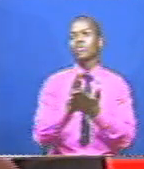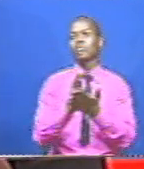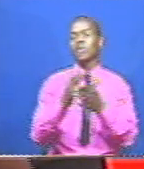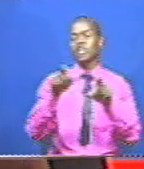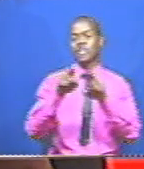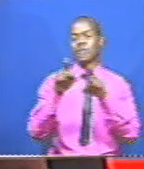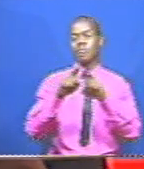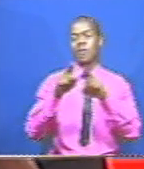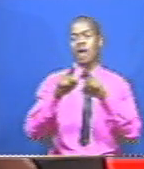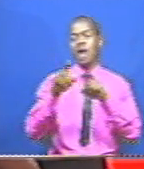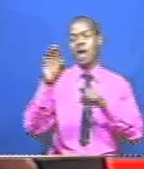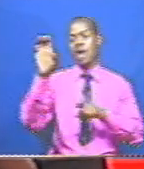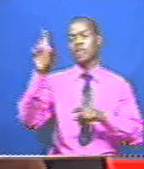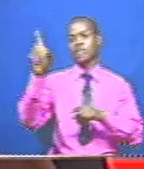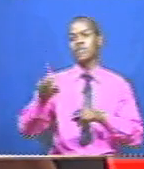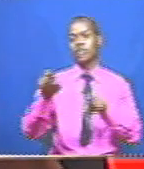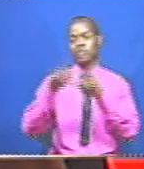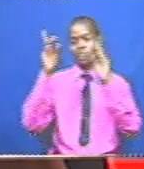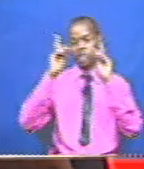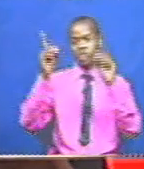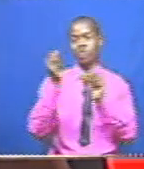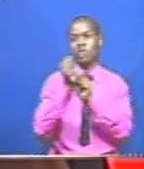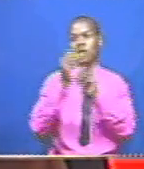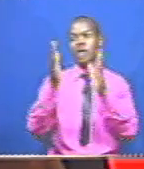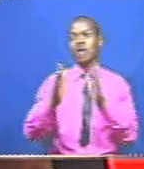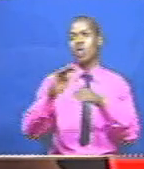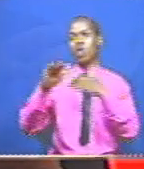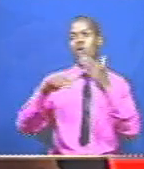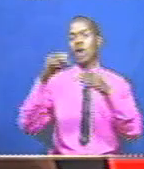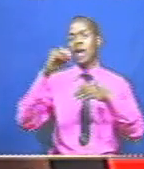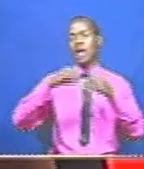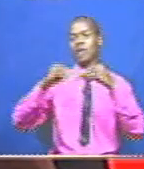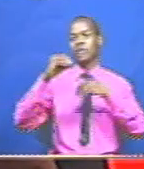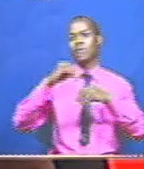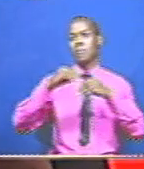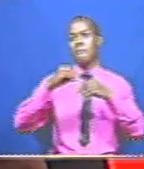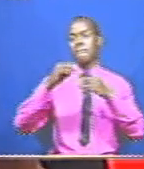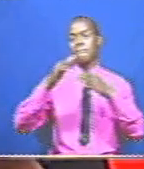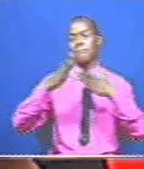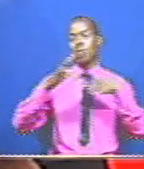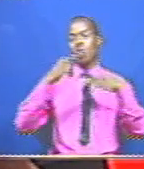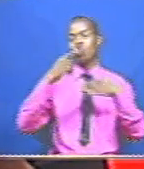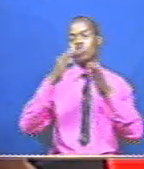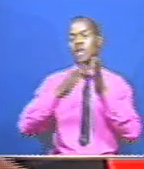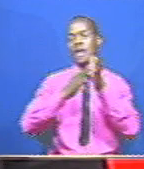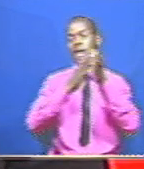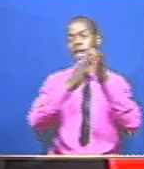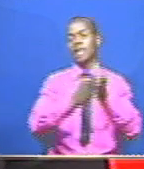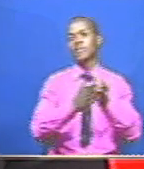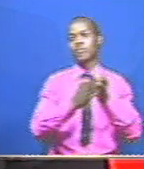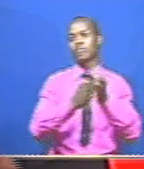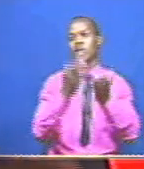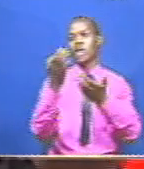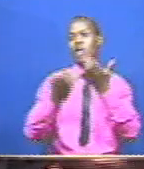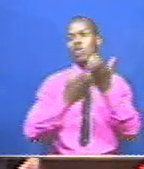They are the executive, they are the decision makers, and they are all elected. They are the ones who are leading these economic blocks.